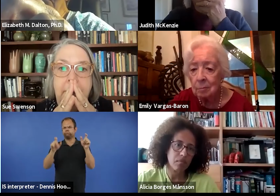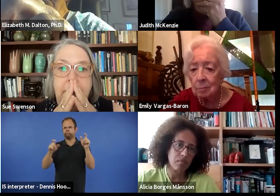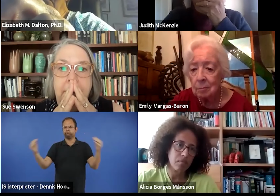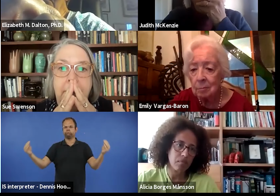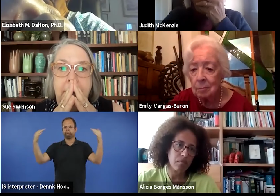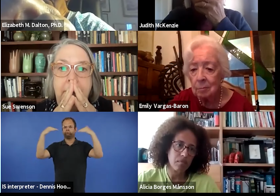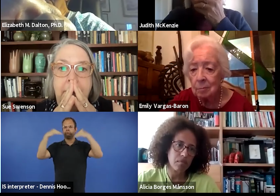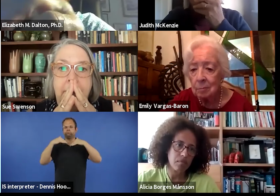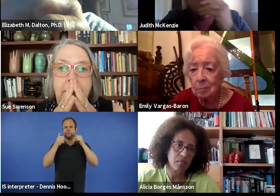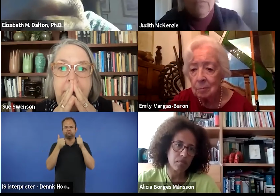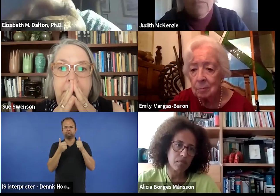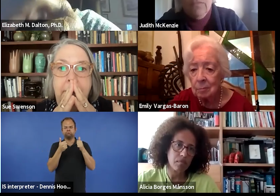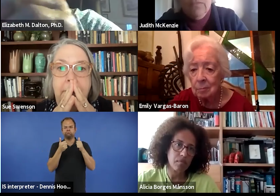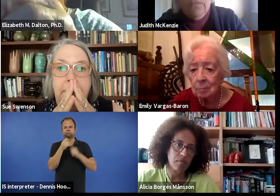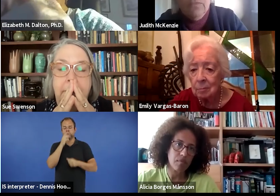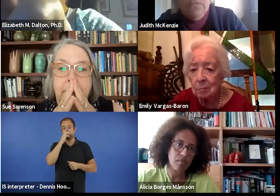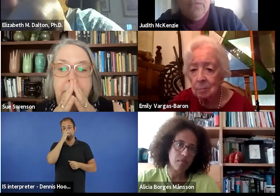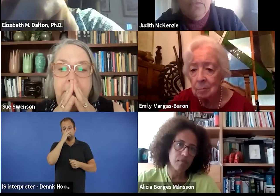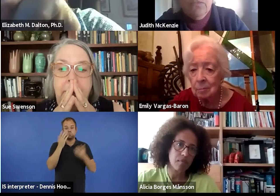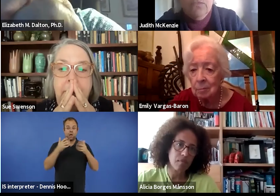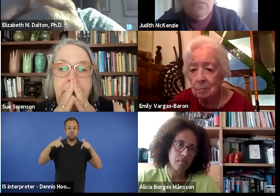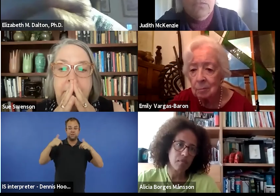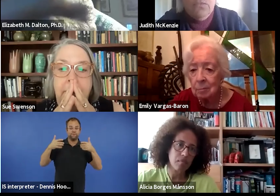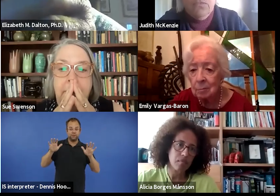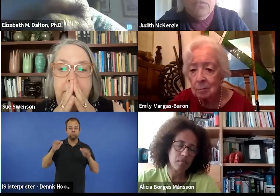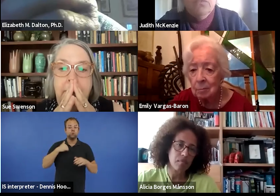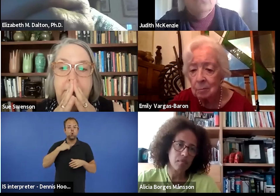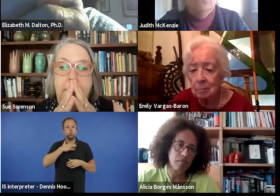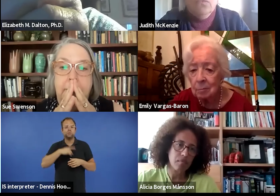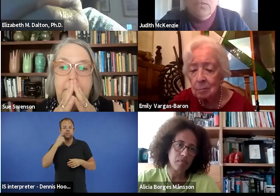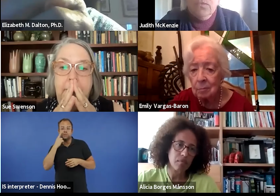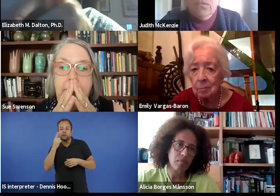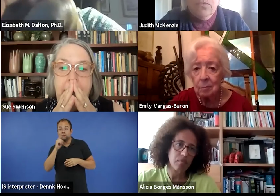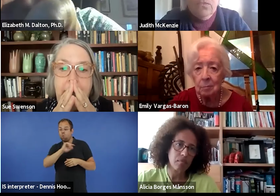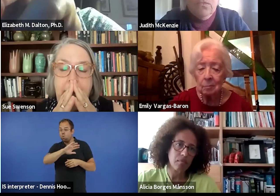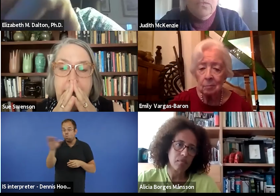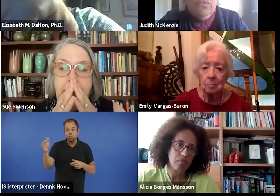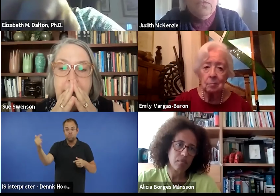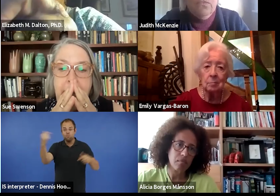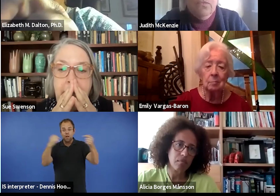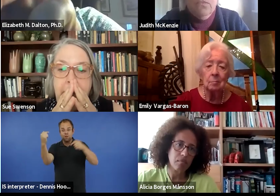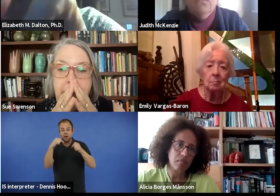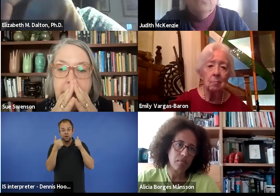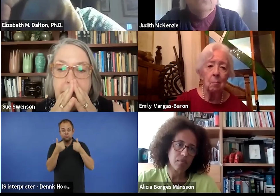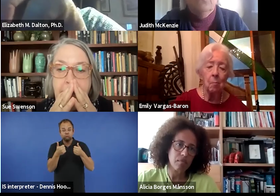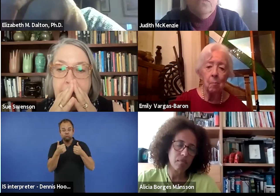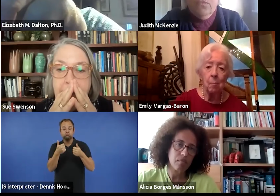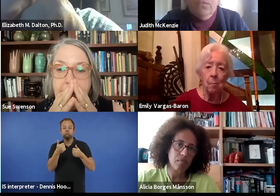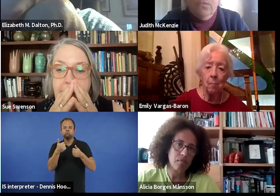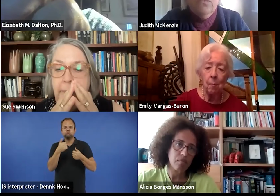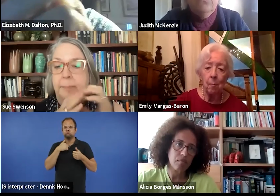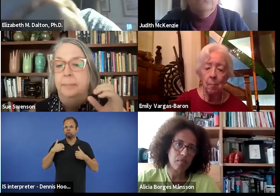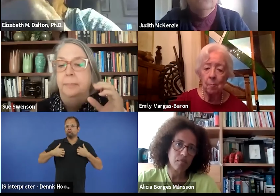just checking everyone who's back in. We would love to hear a quick readout from our rooms. Just